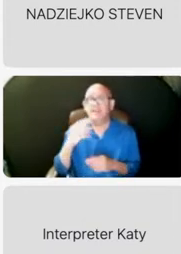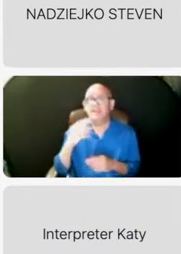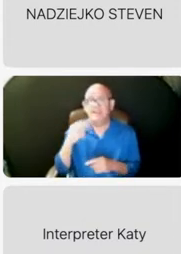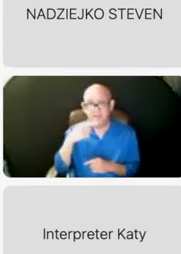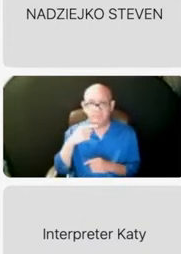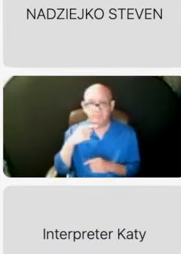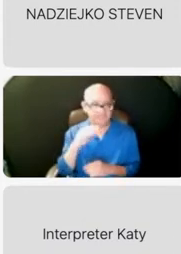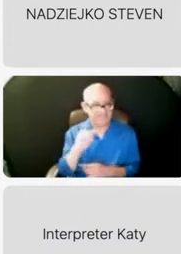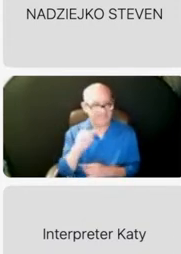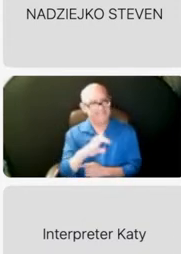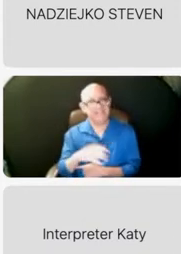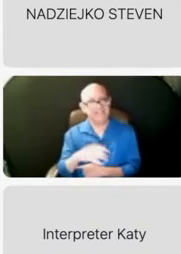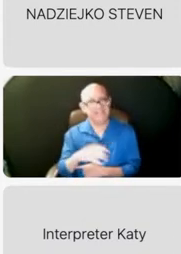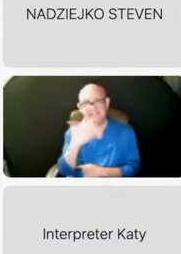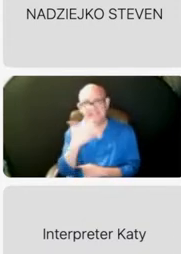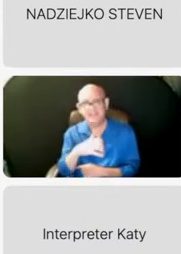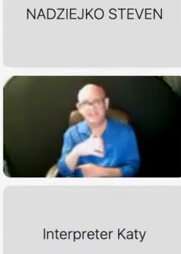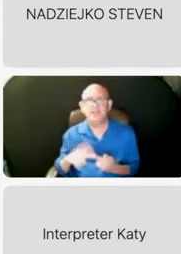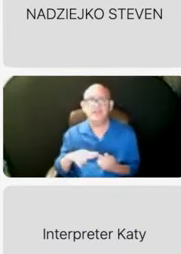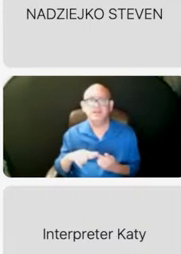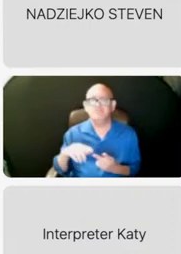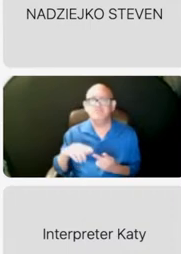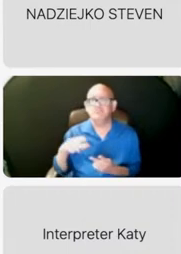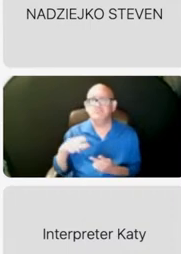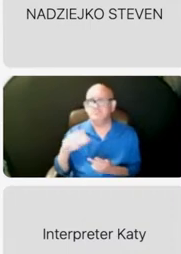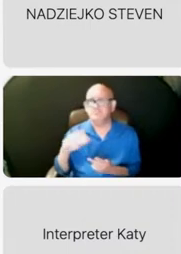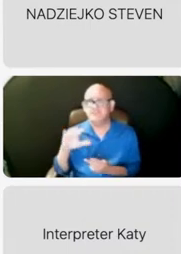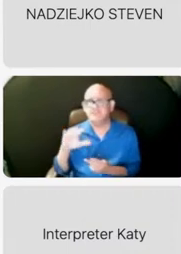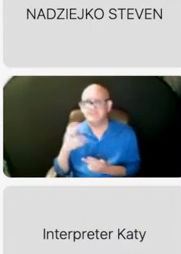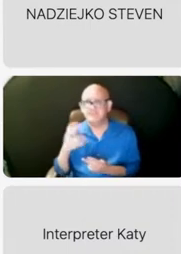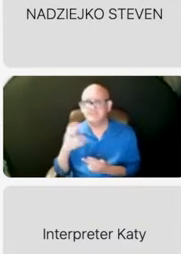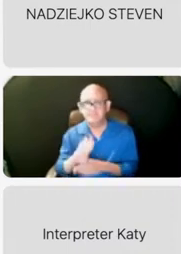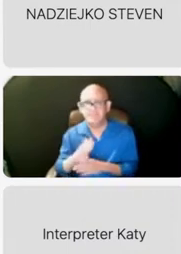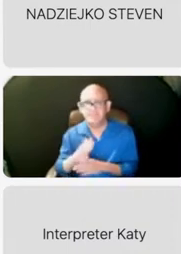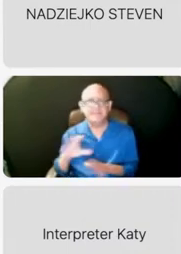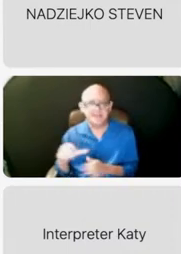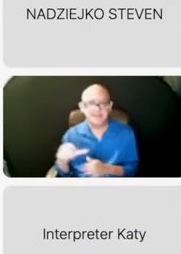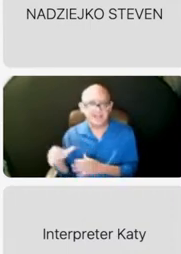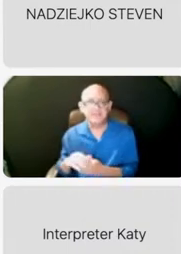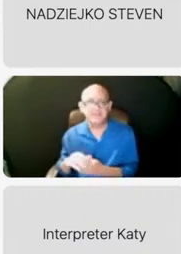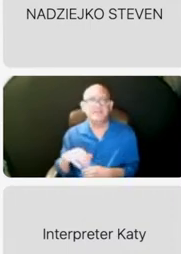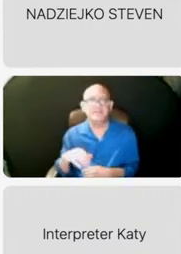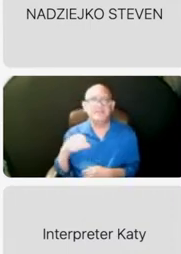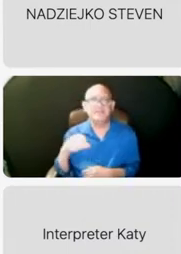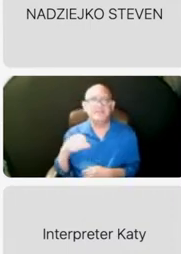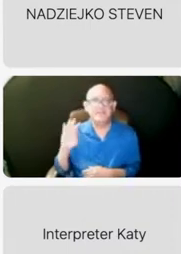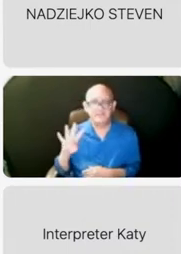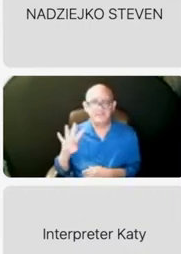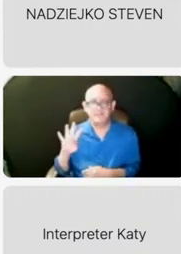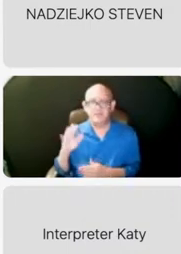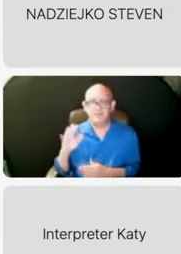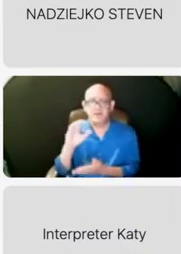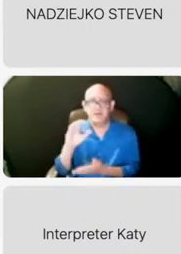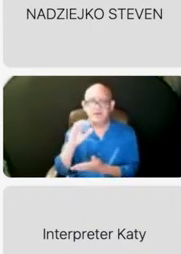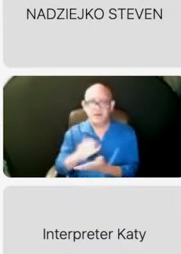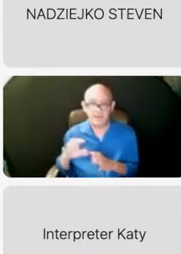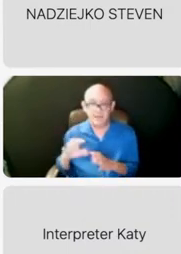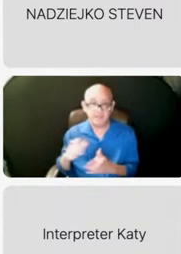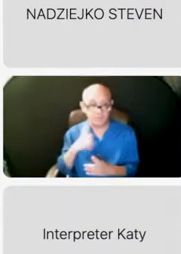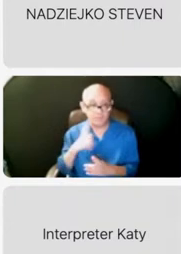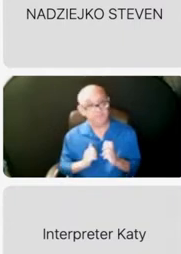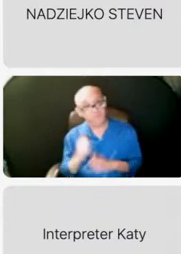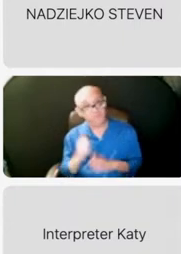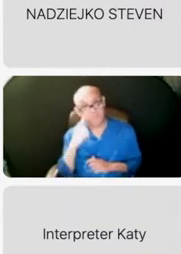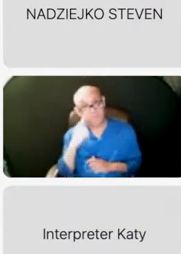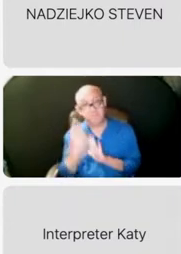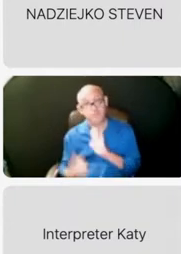classes 17 business management classes and seven art classes for what to be passed up due to discrimination this